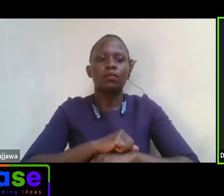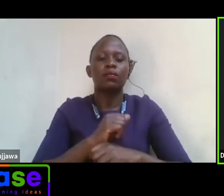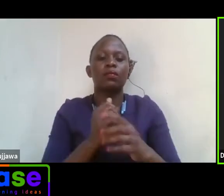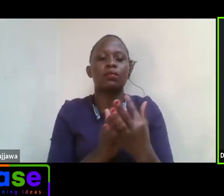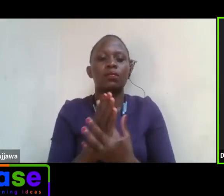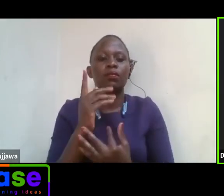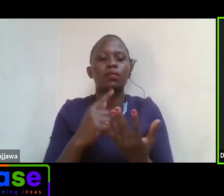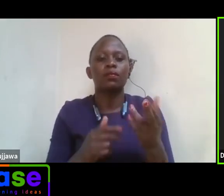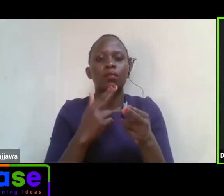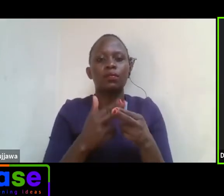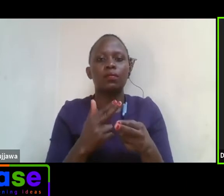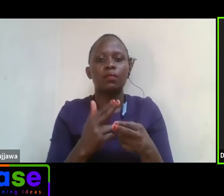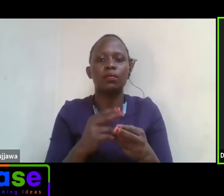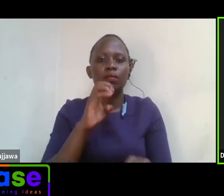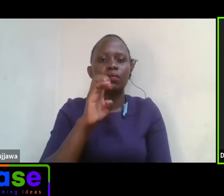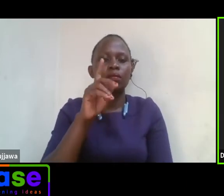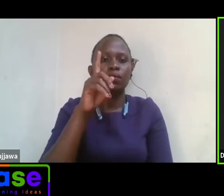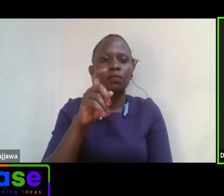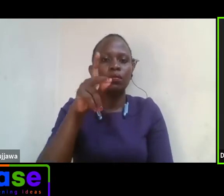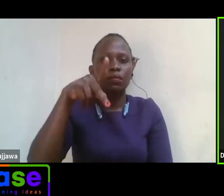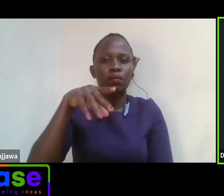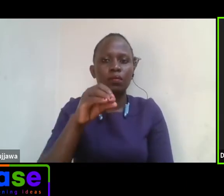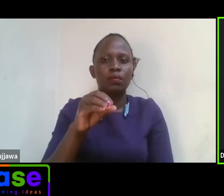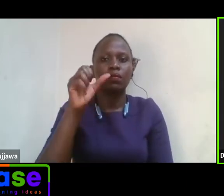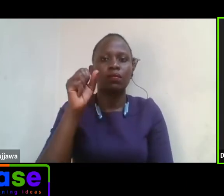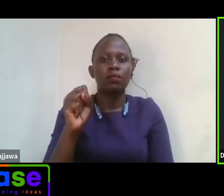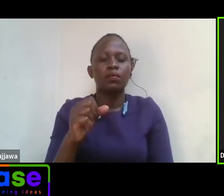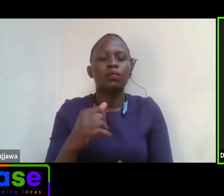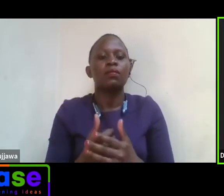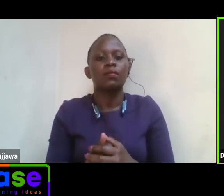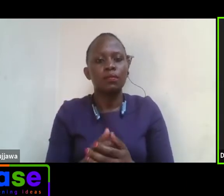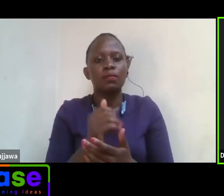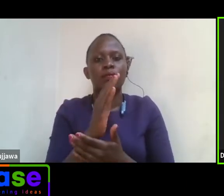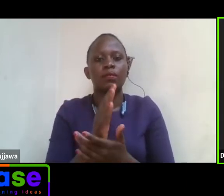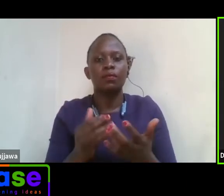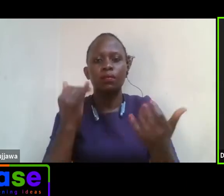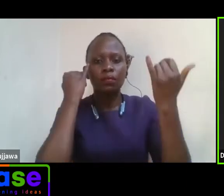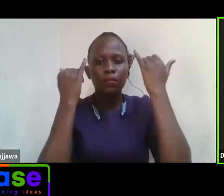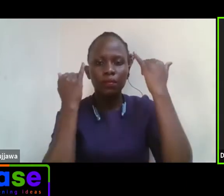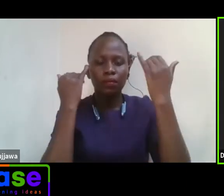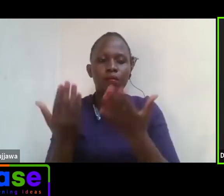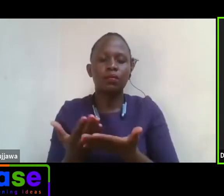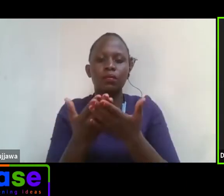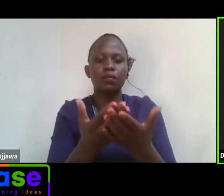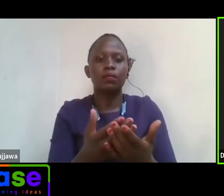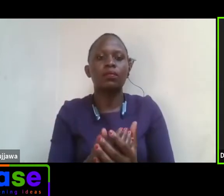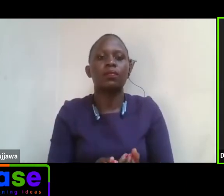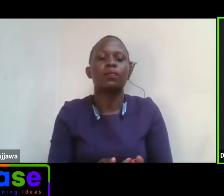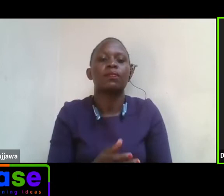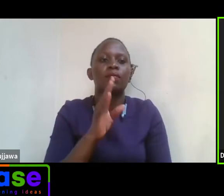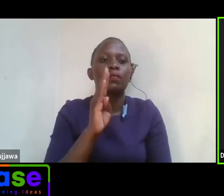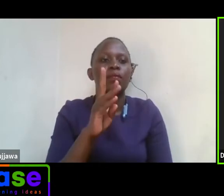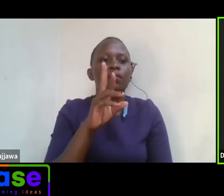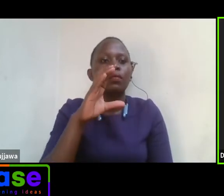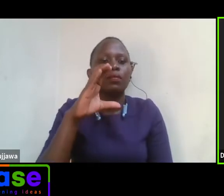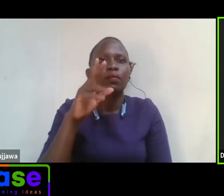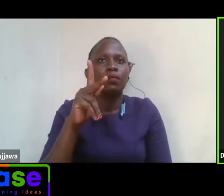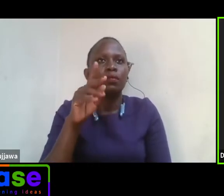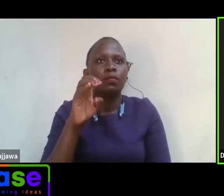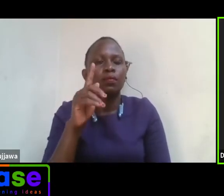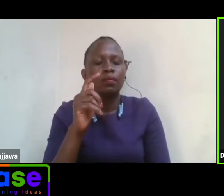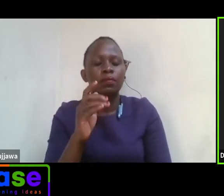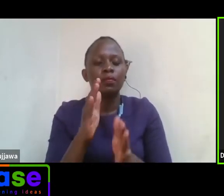Expo. And some of those ideas, as you will have seen on the pictures, include things like briquettes and stuff that